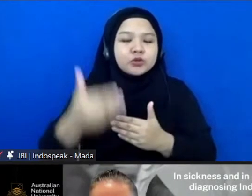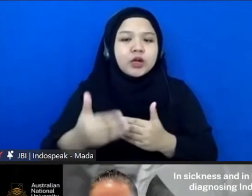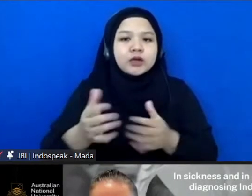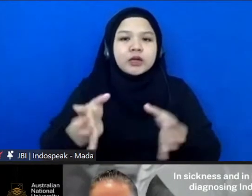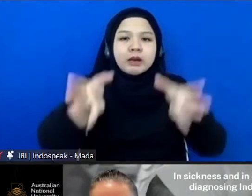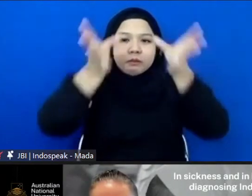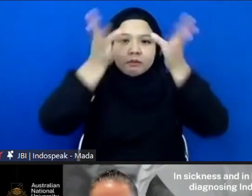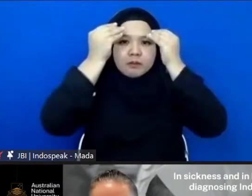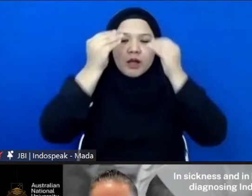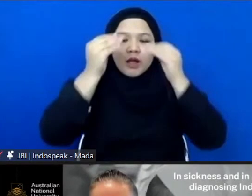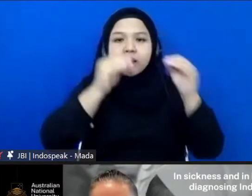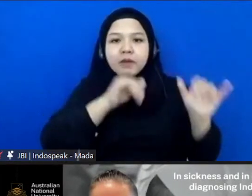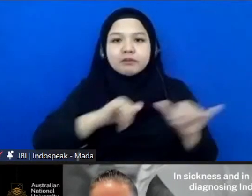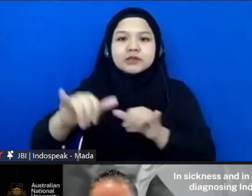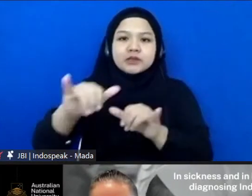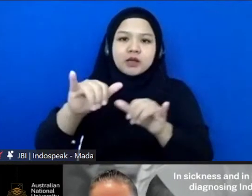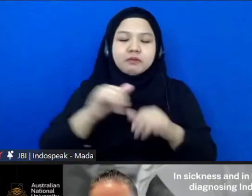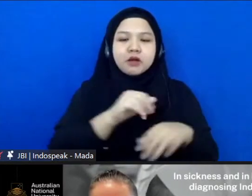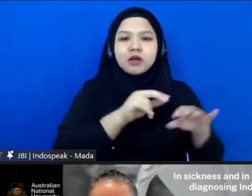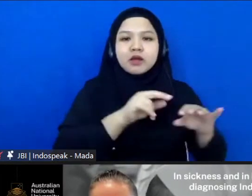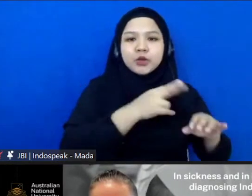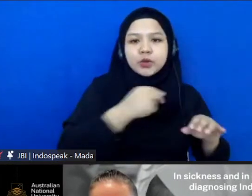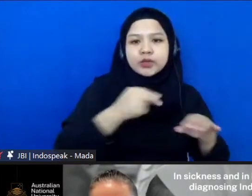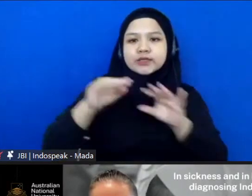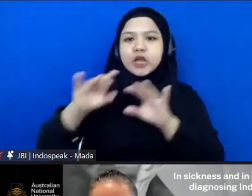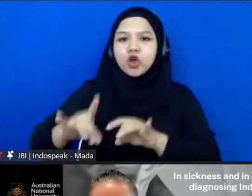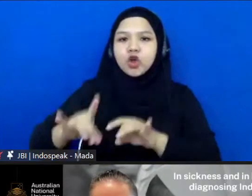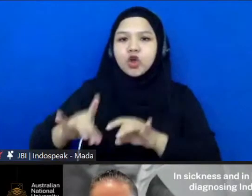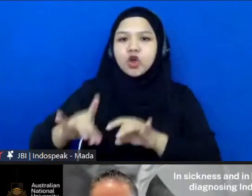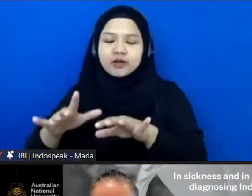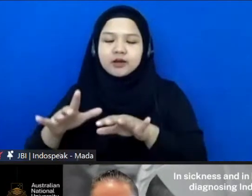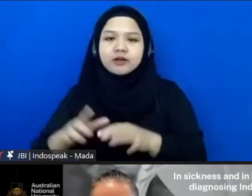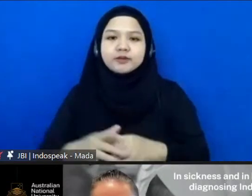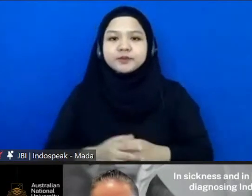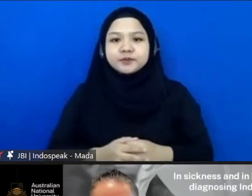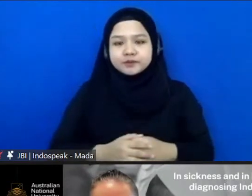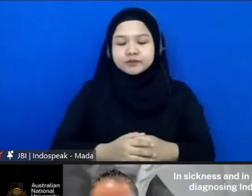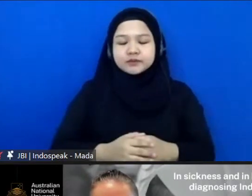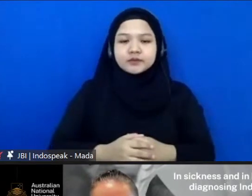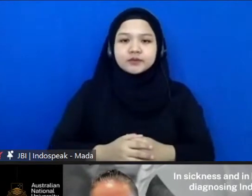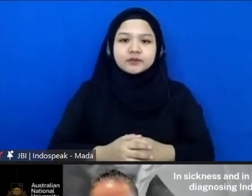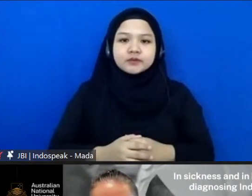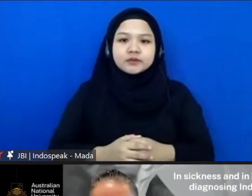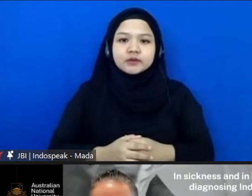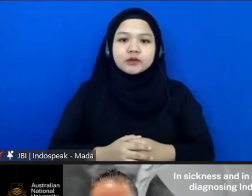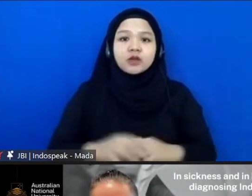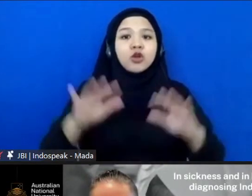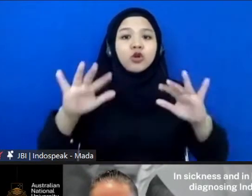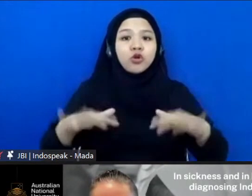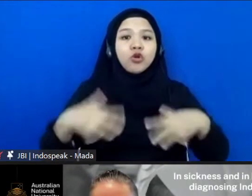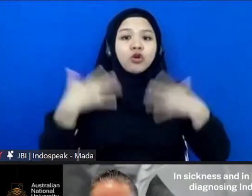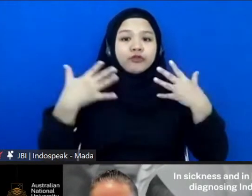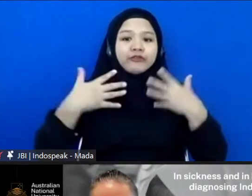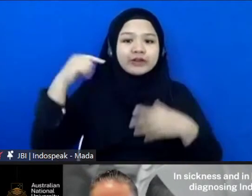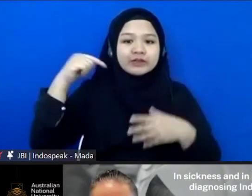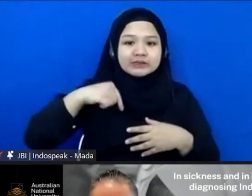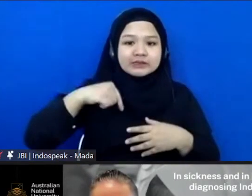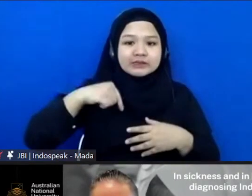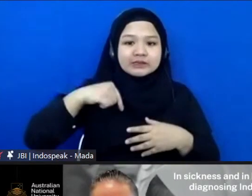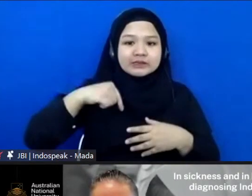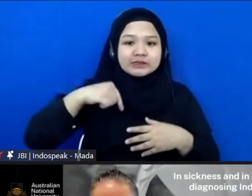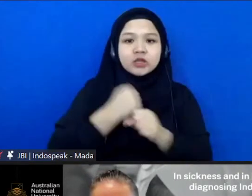between Australia and Indonesia. And I really want to particularly acknowledge our conference conveners this year, Dr.